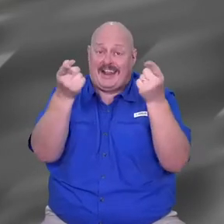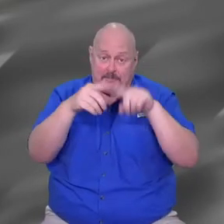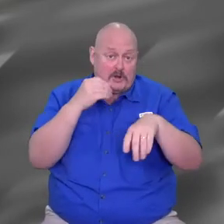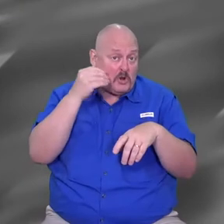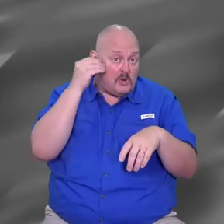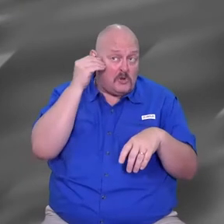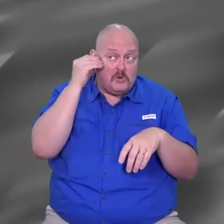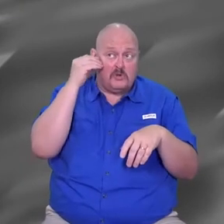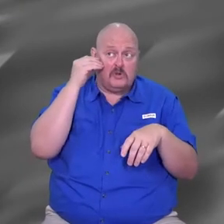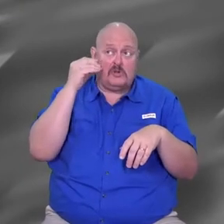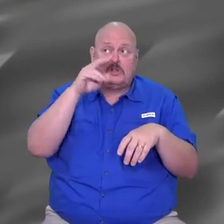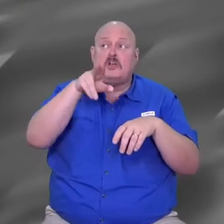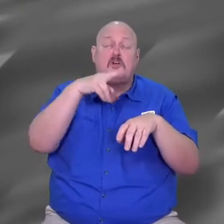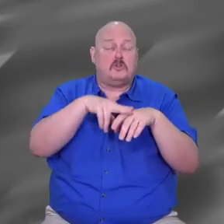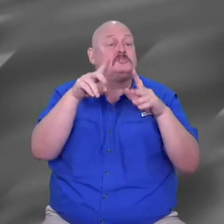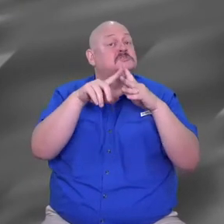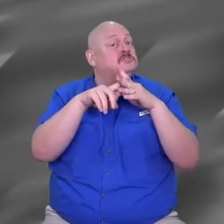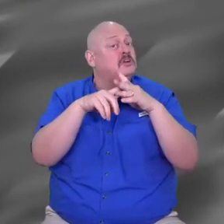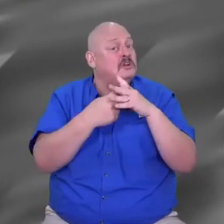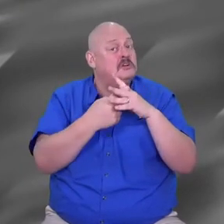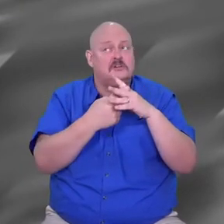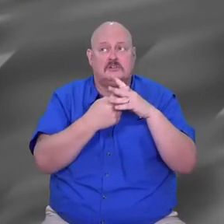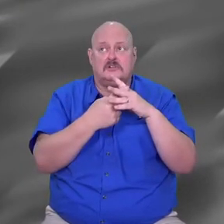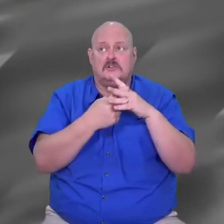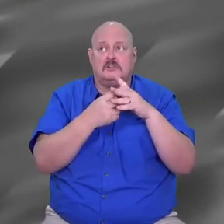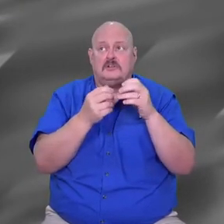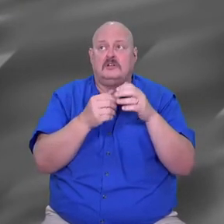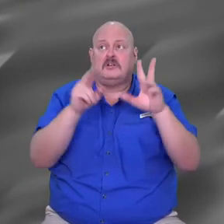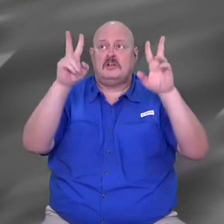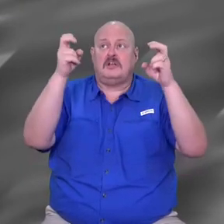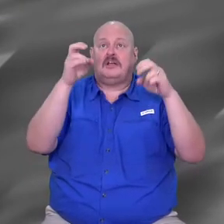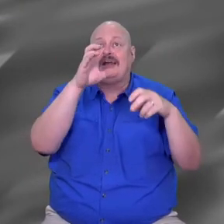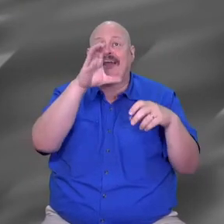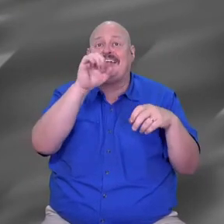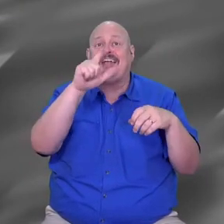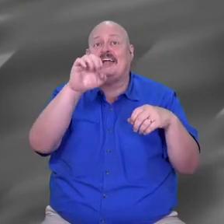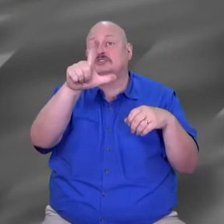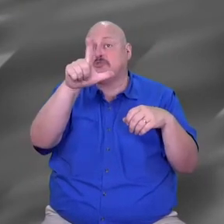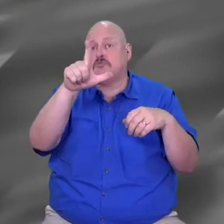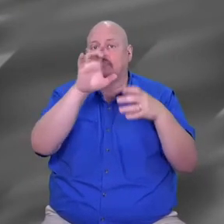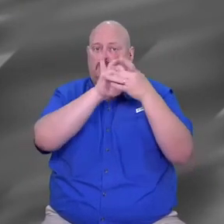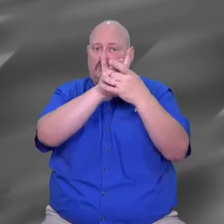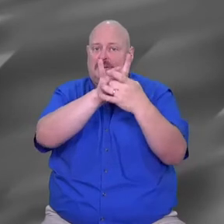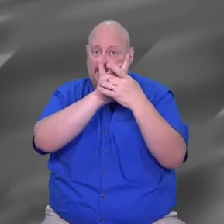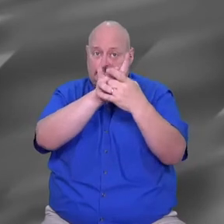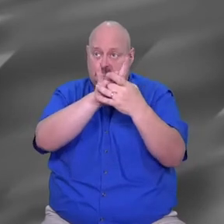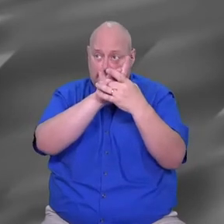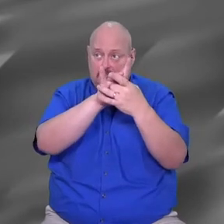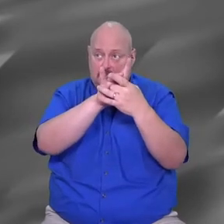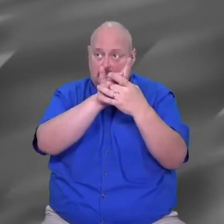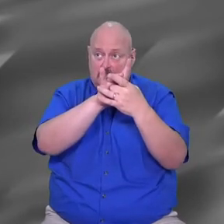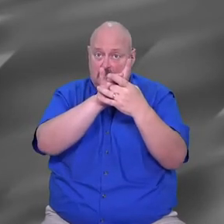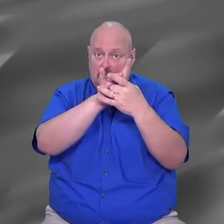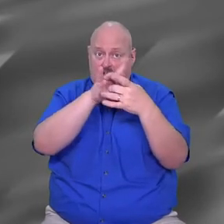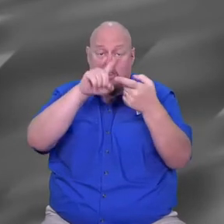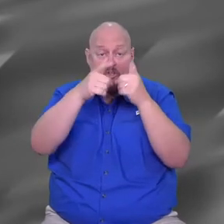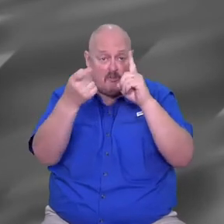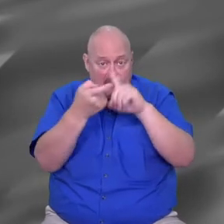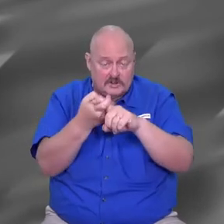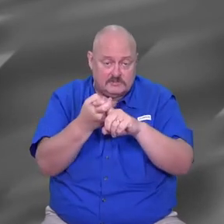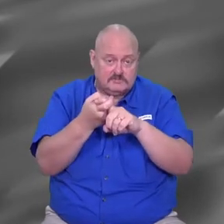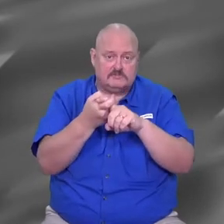tear up a home typically start with what we might call a casual relationship, a friendship, so to